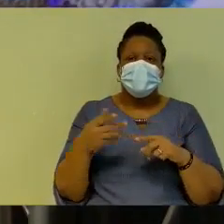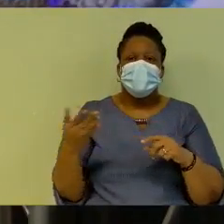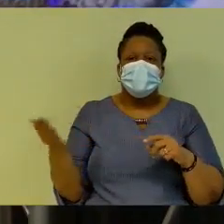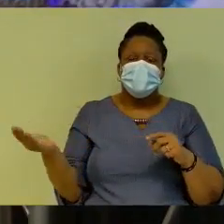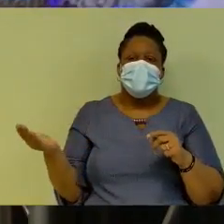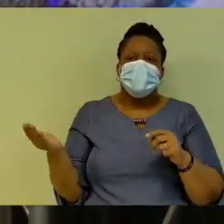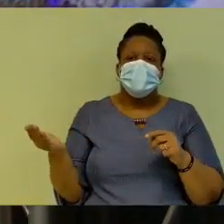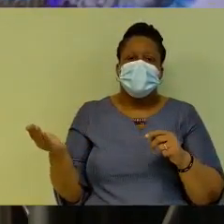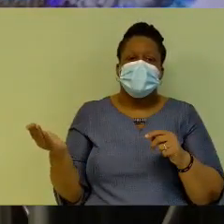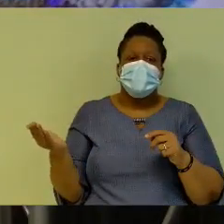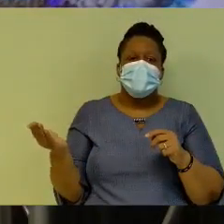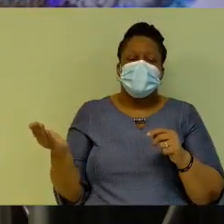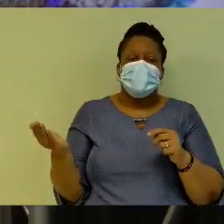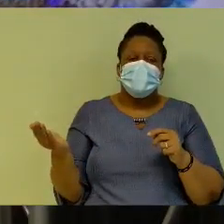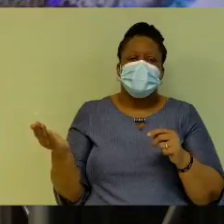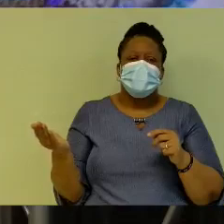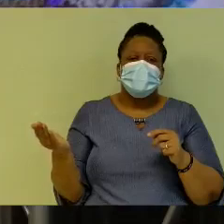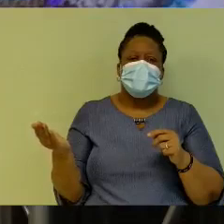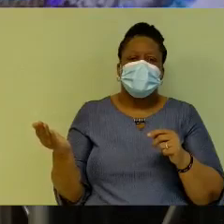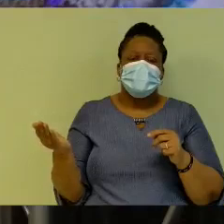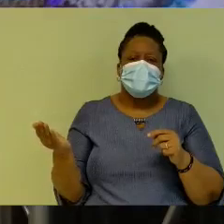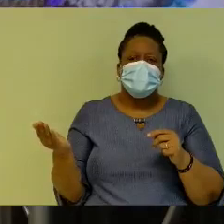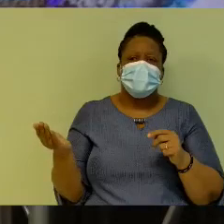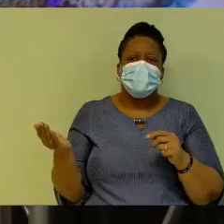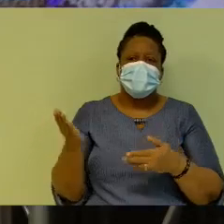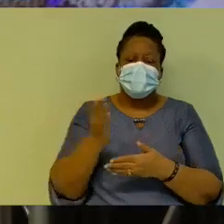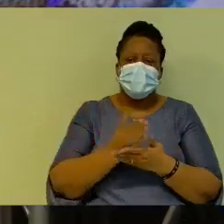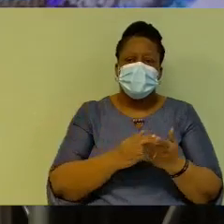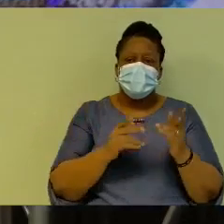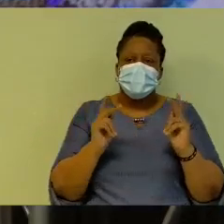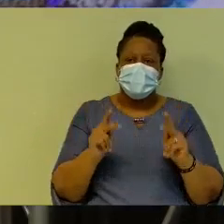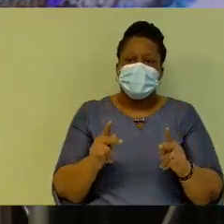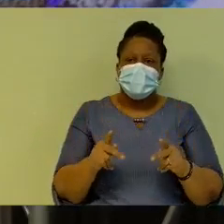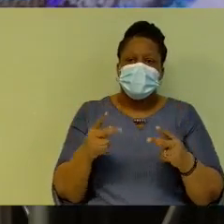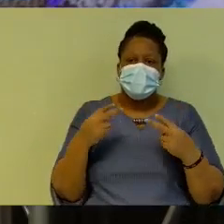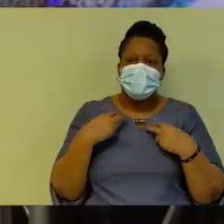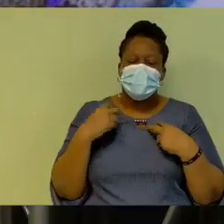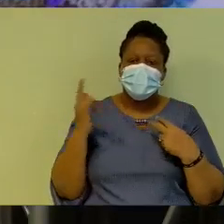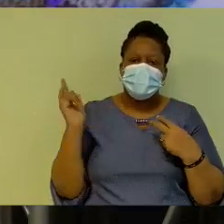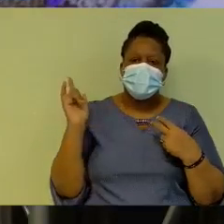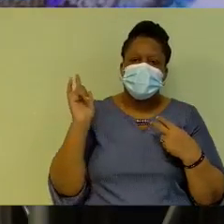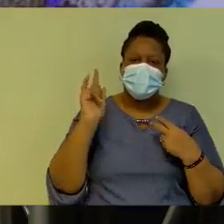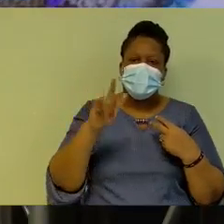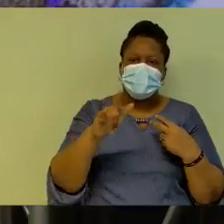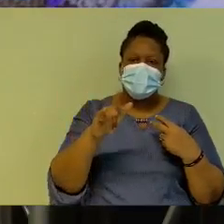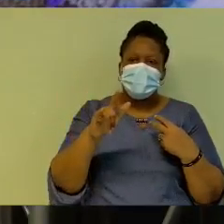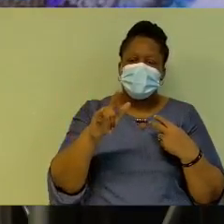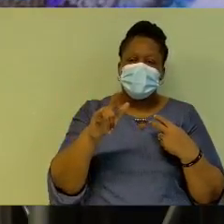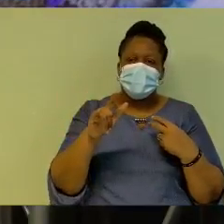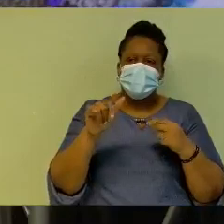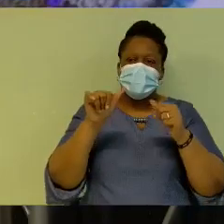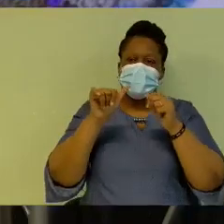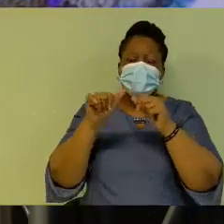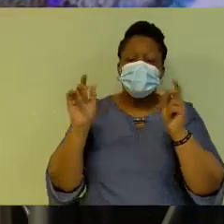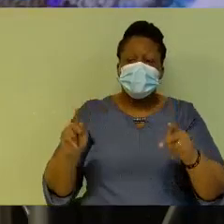facility. Given that many citizens stranded abroad do not have dual citizenship or